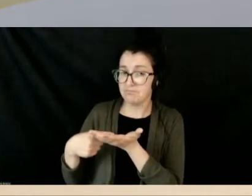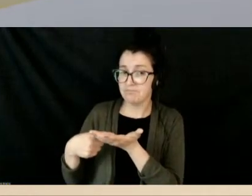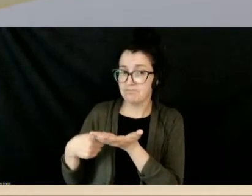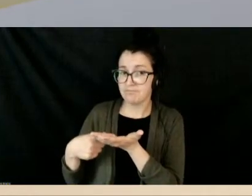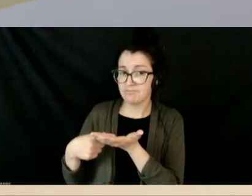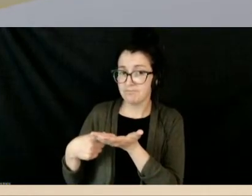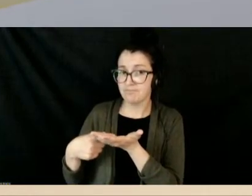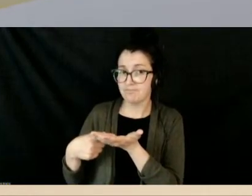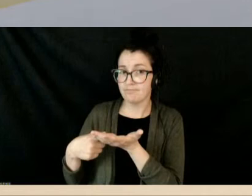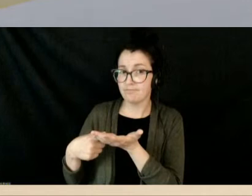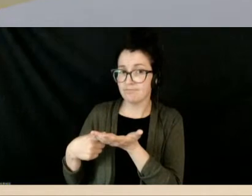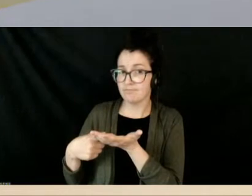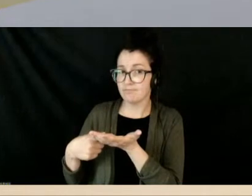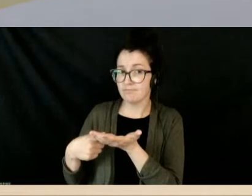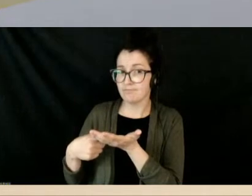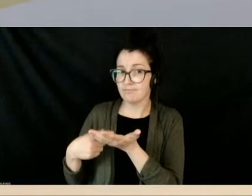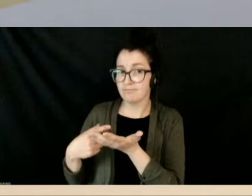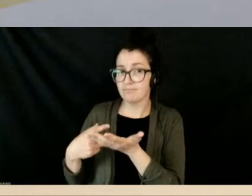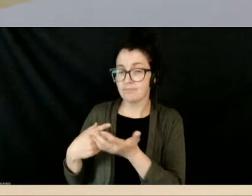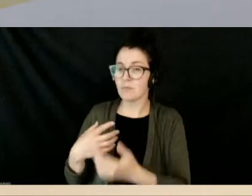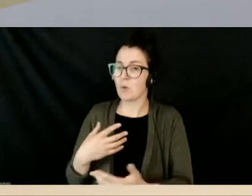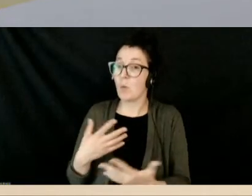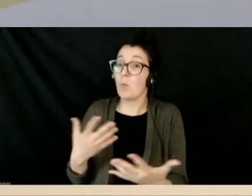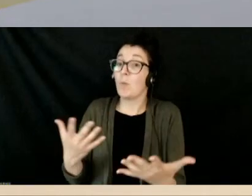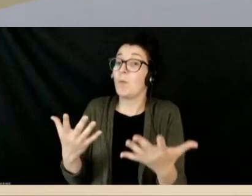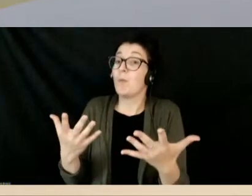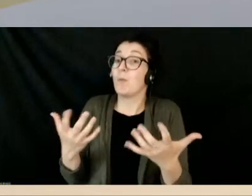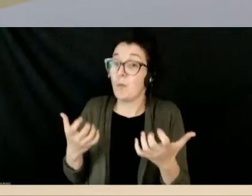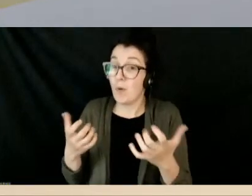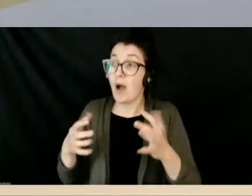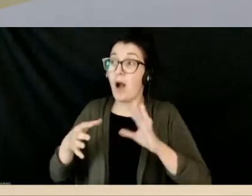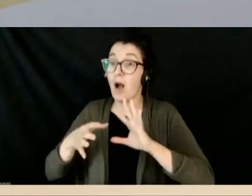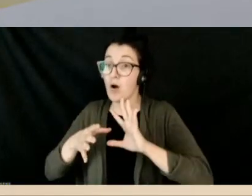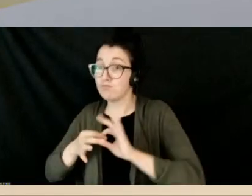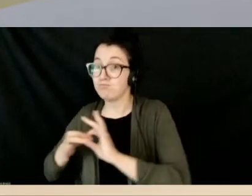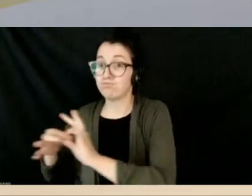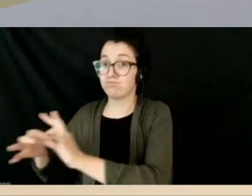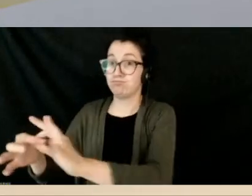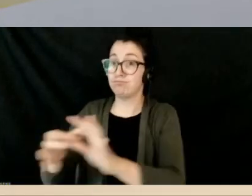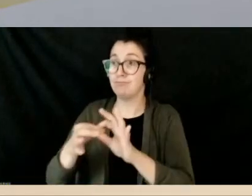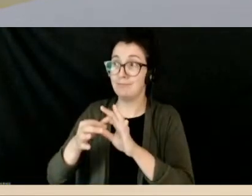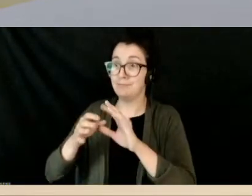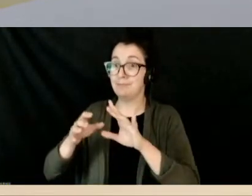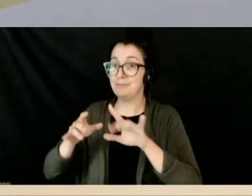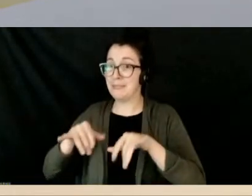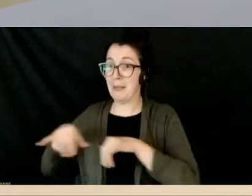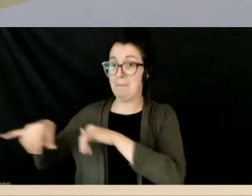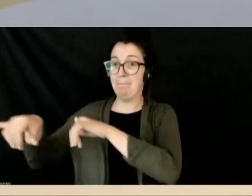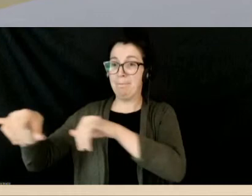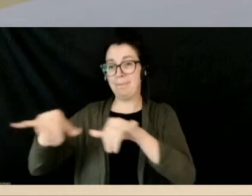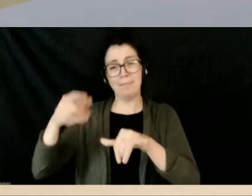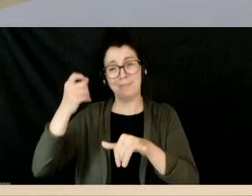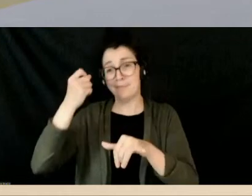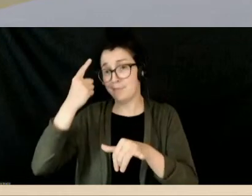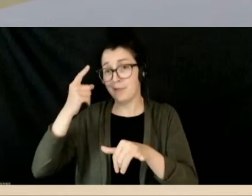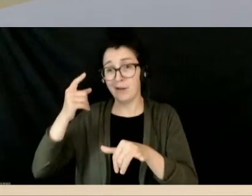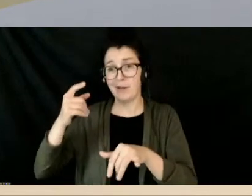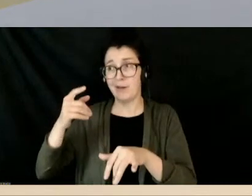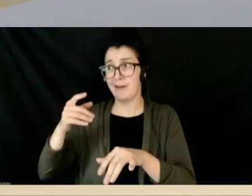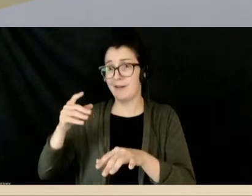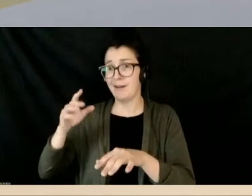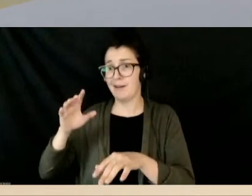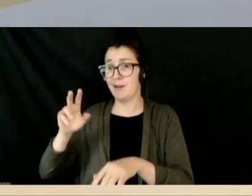we really would like to be as coordinated as possible, but we're all in slightly different positions, as you're aware, in New Brunswick and Nova Scotia